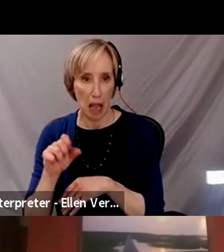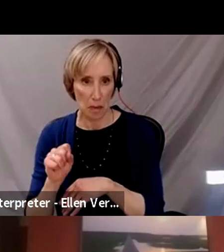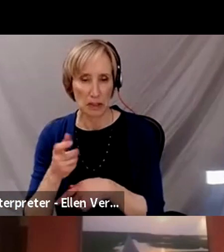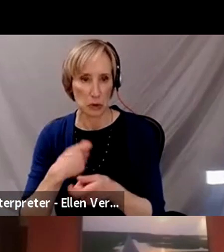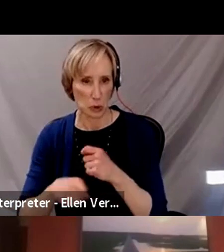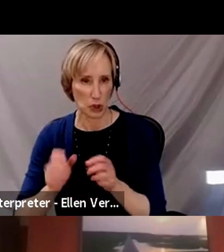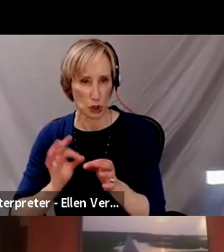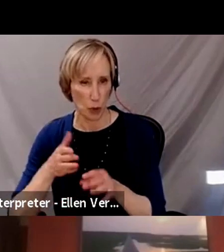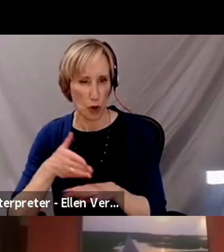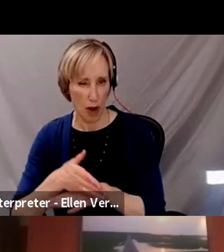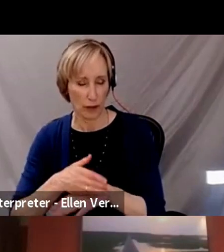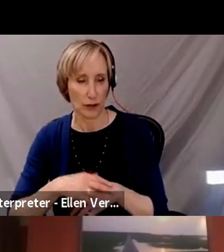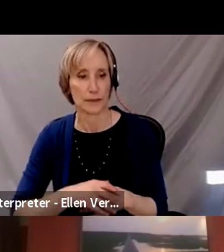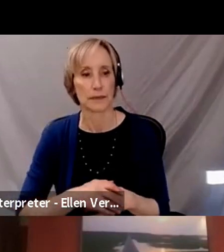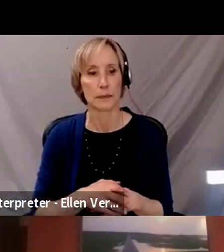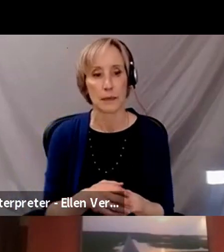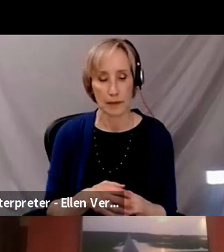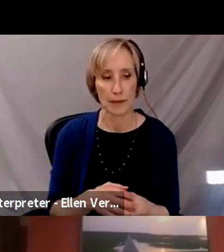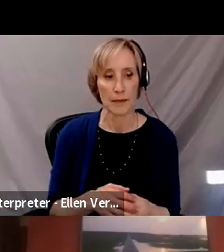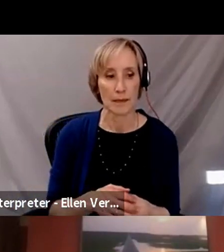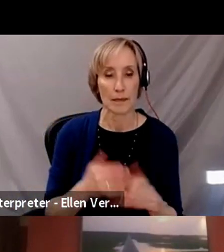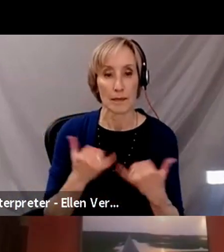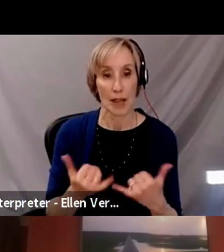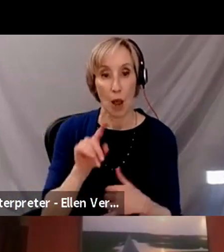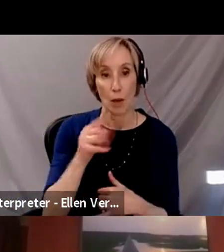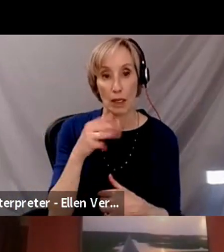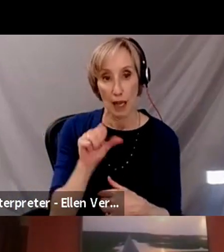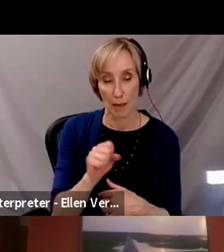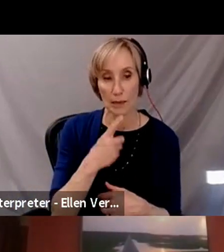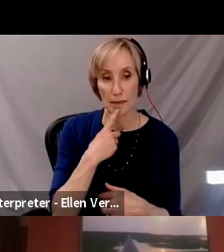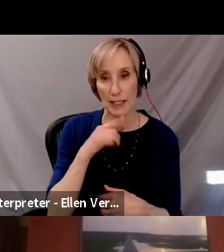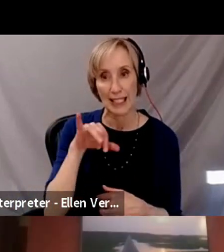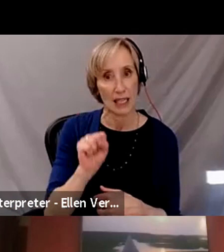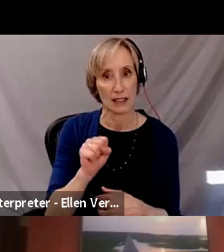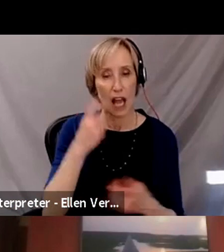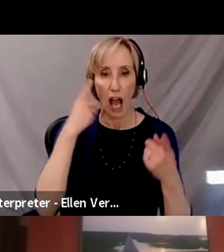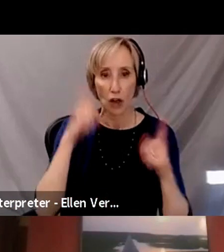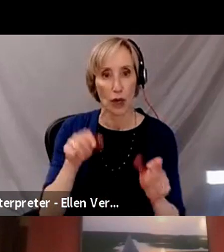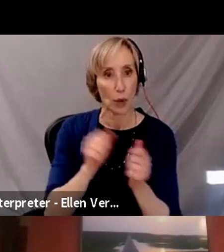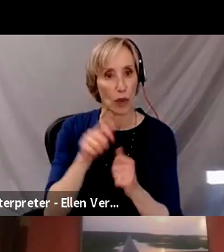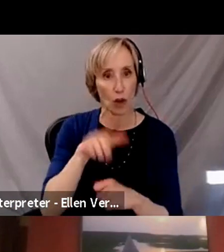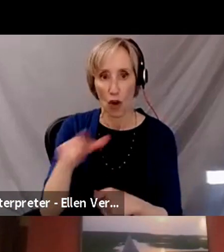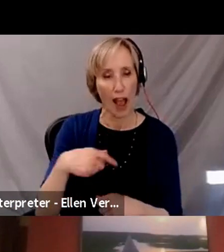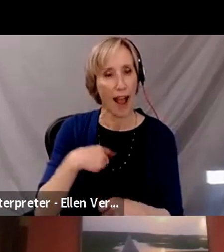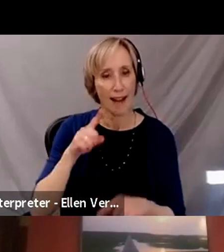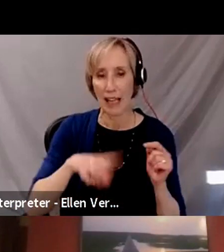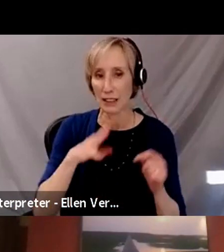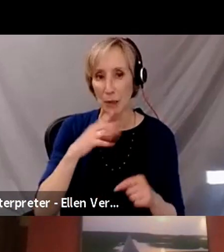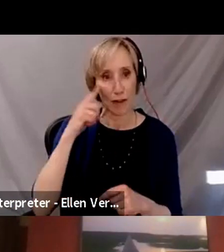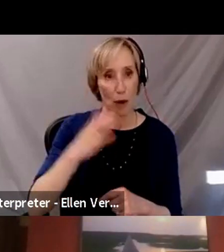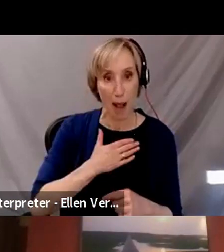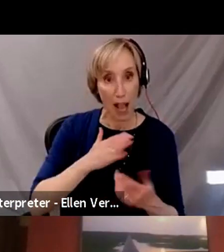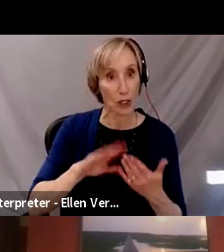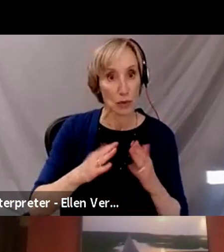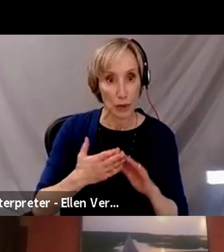So, yeah, I would just agree with everything that Lorelei says. And again, I can't speak for my community because there are so